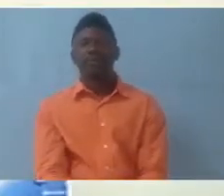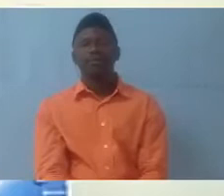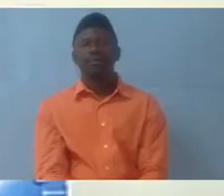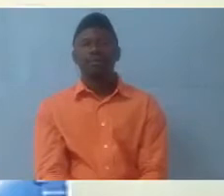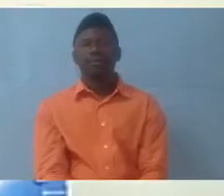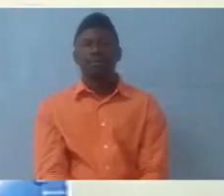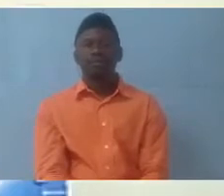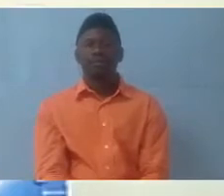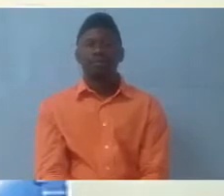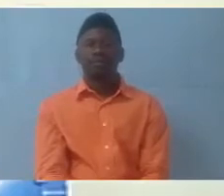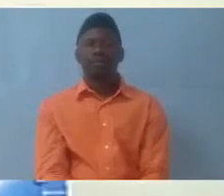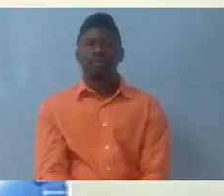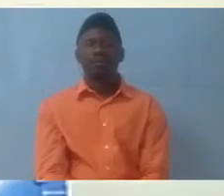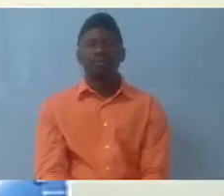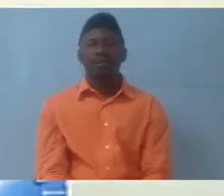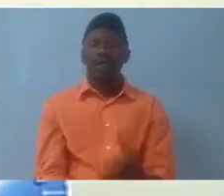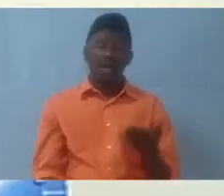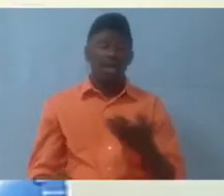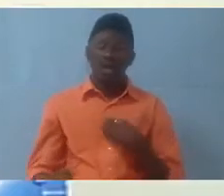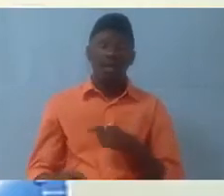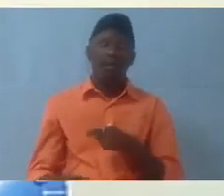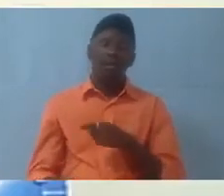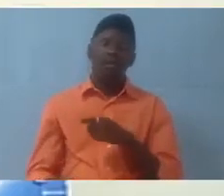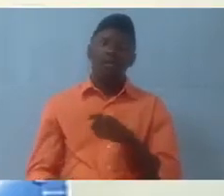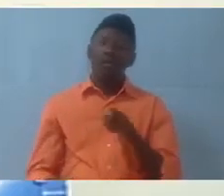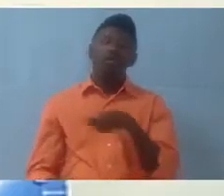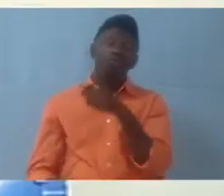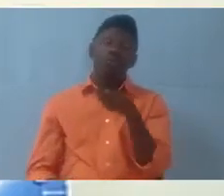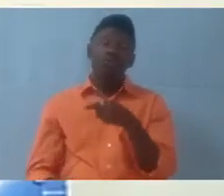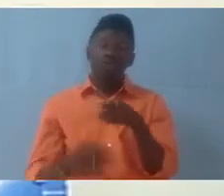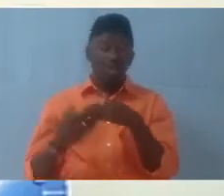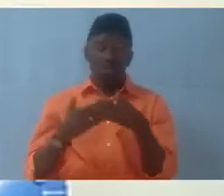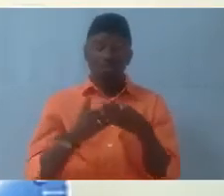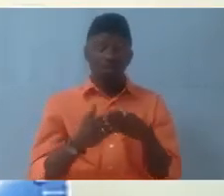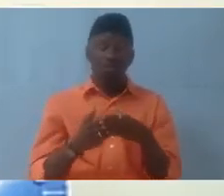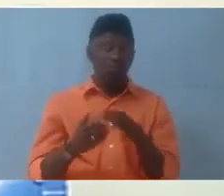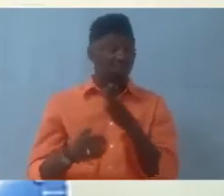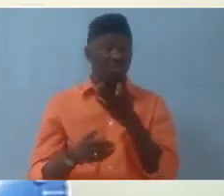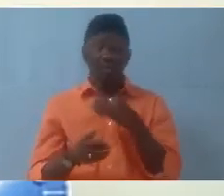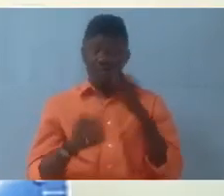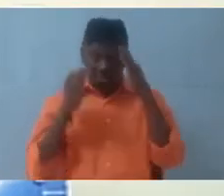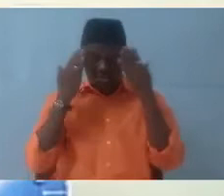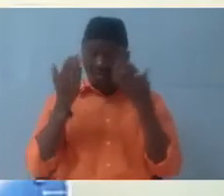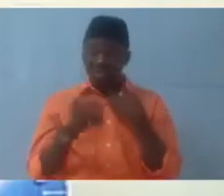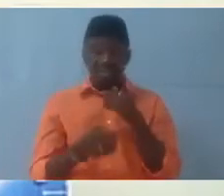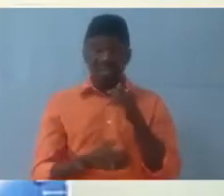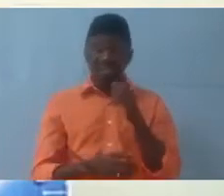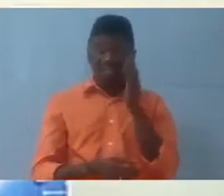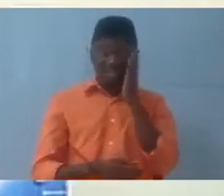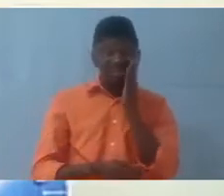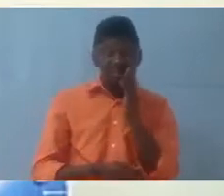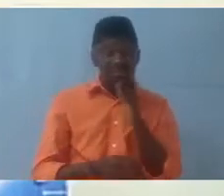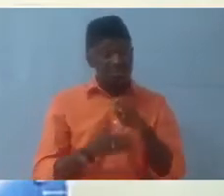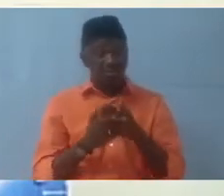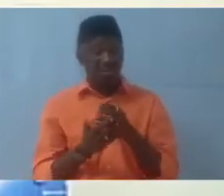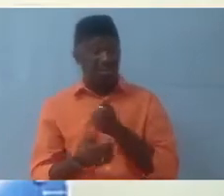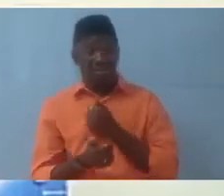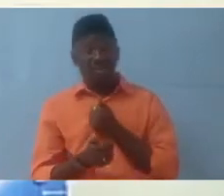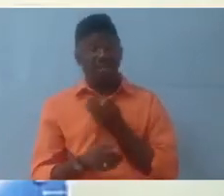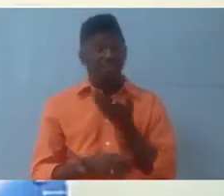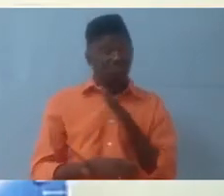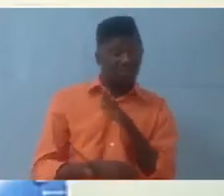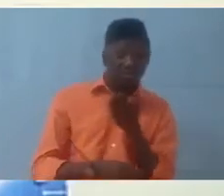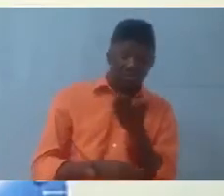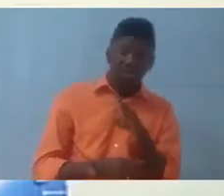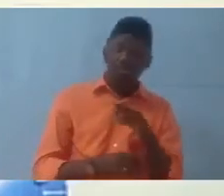the consequence of those actions I'm sure that would be the reason why they were really much